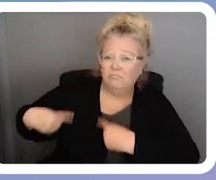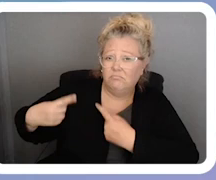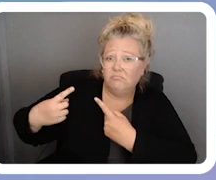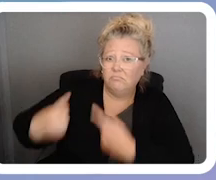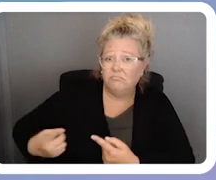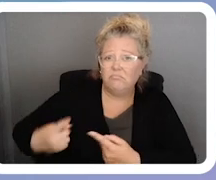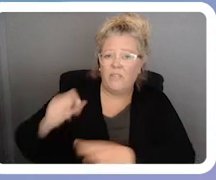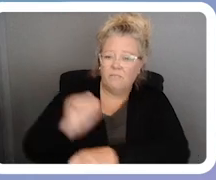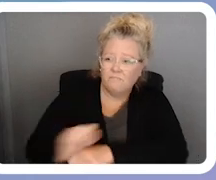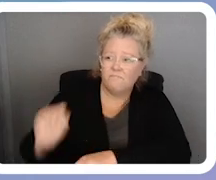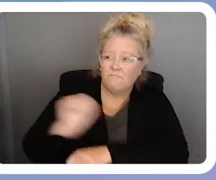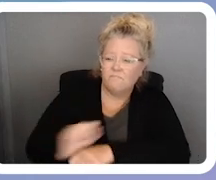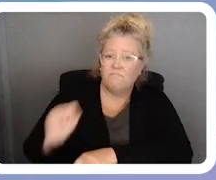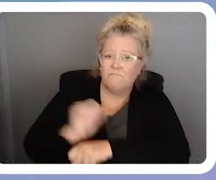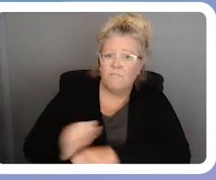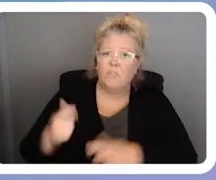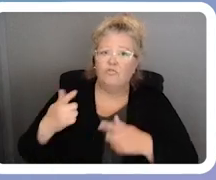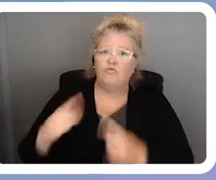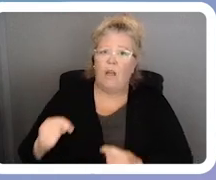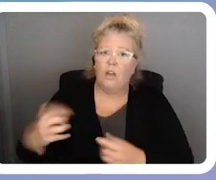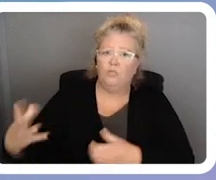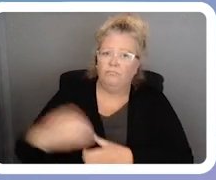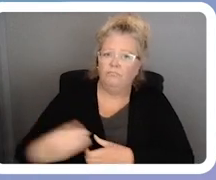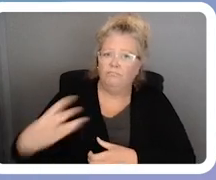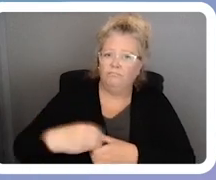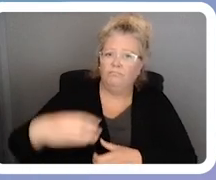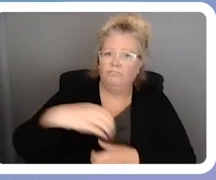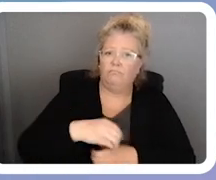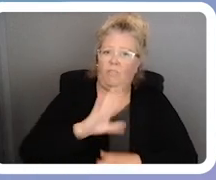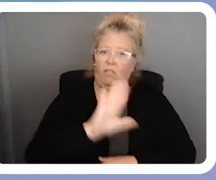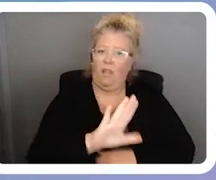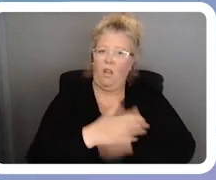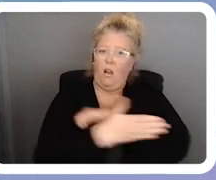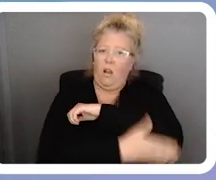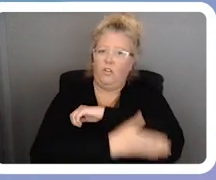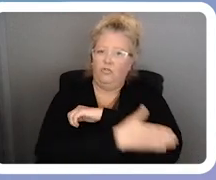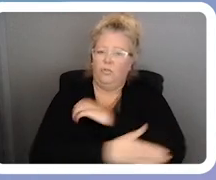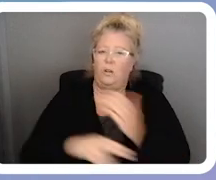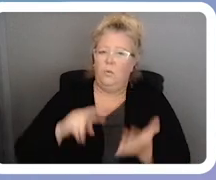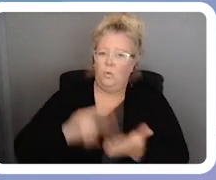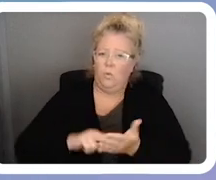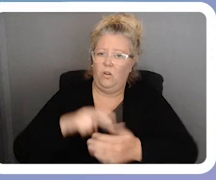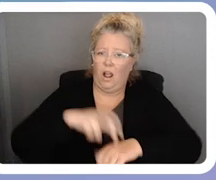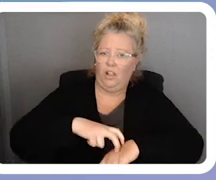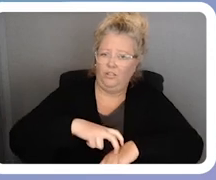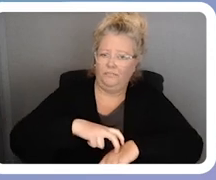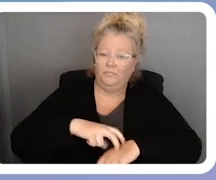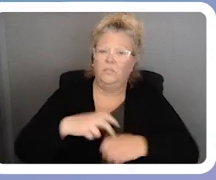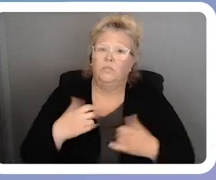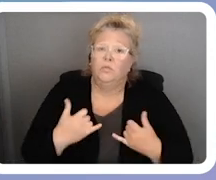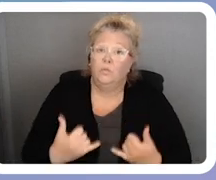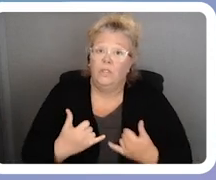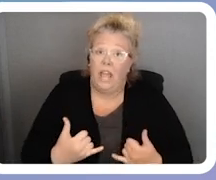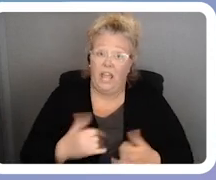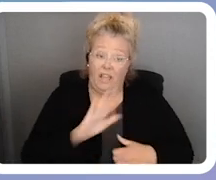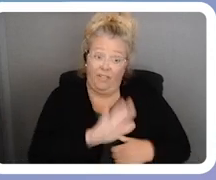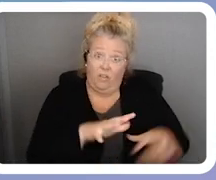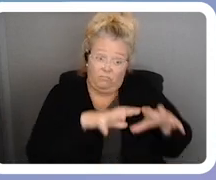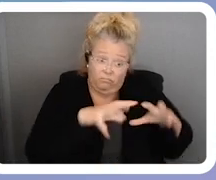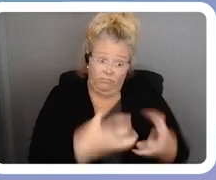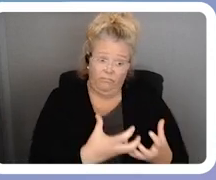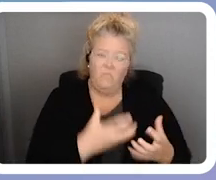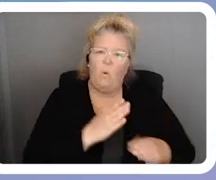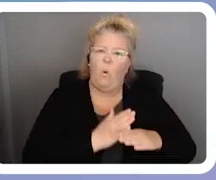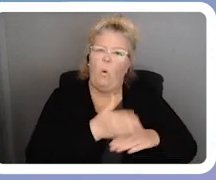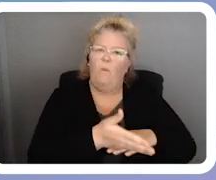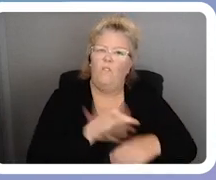worked tirelessly to promote social inclusion within Northern Ireland. Today, within their chapter, they have over